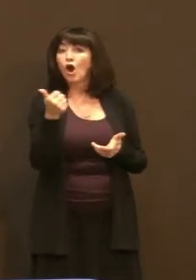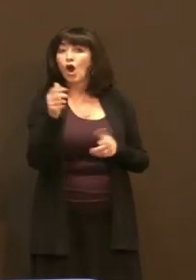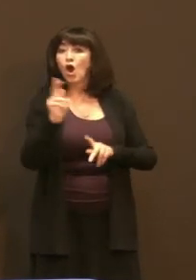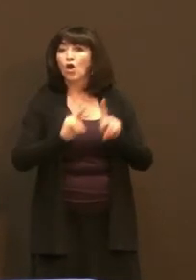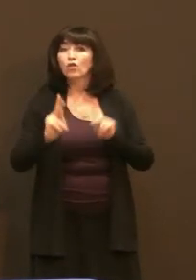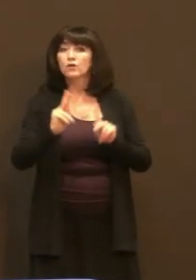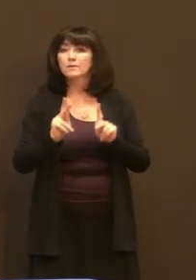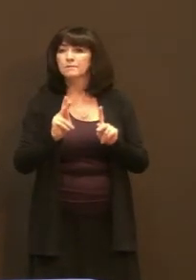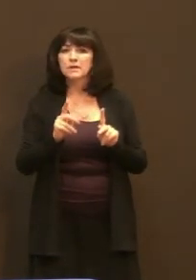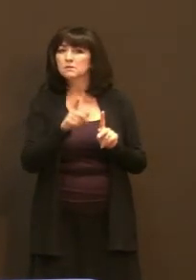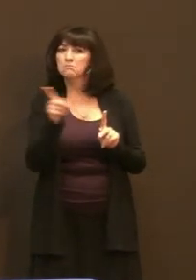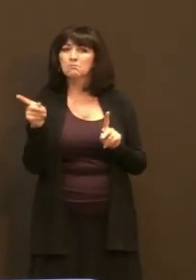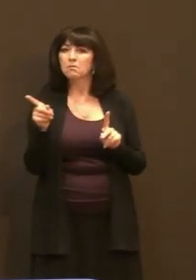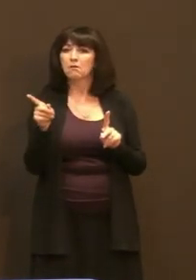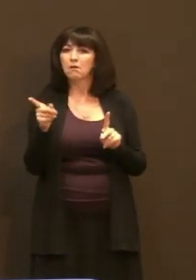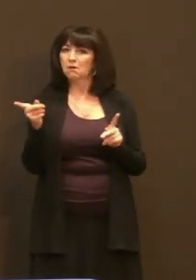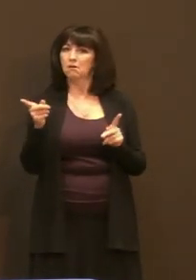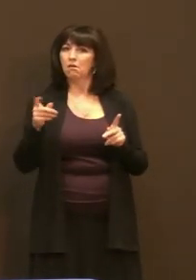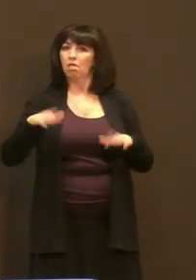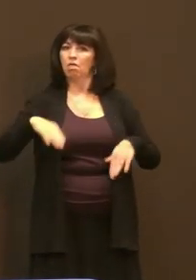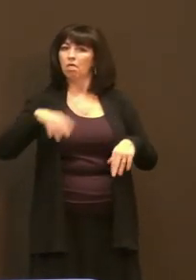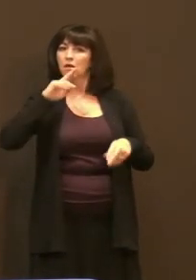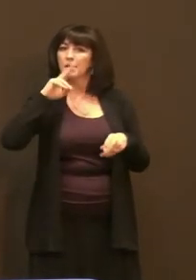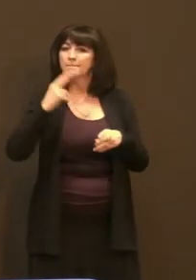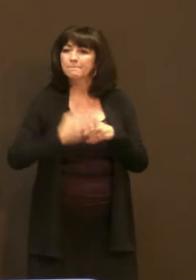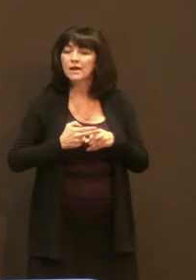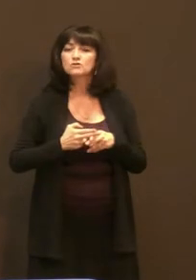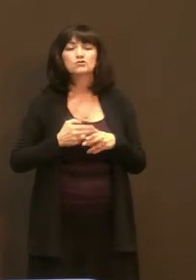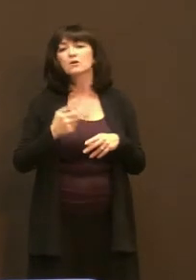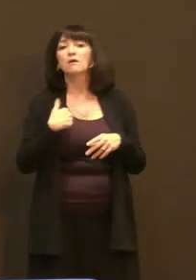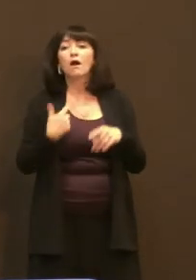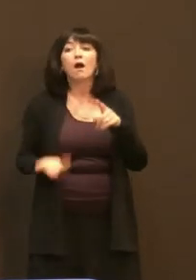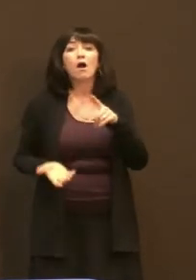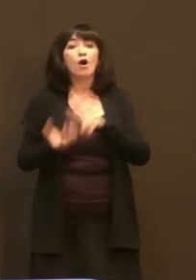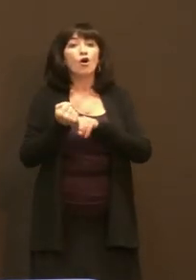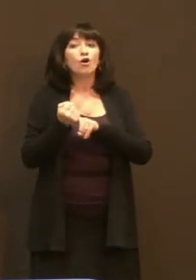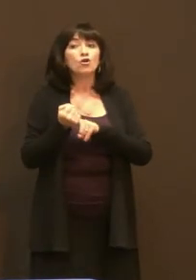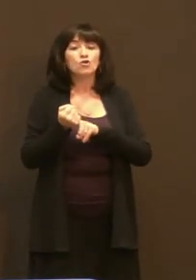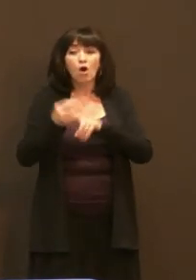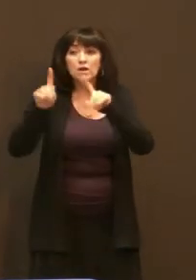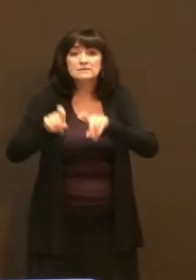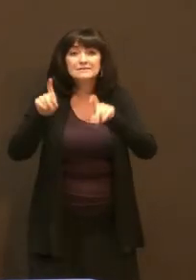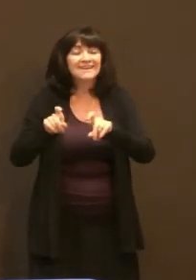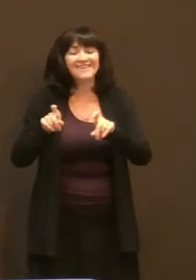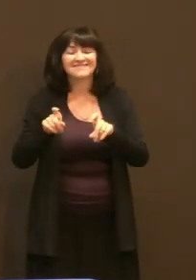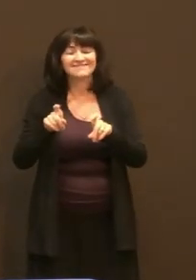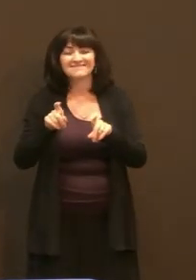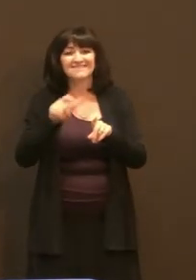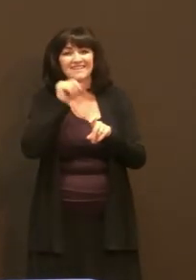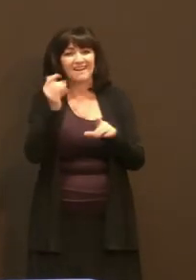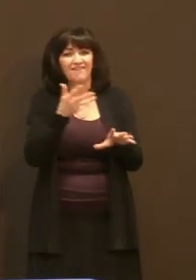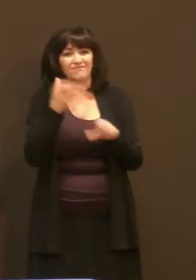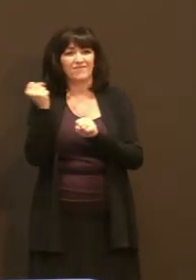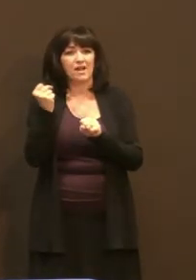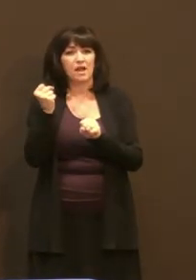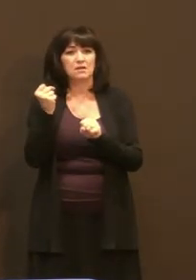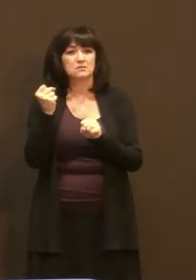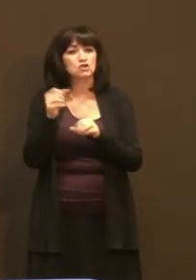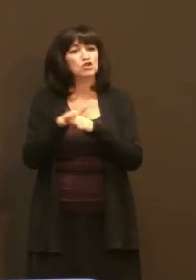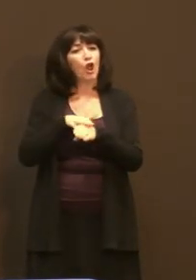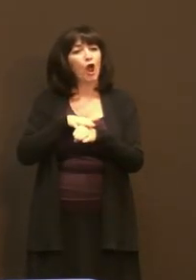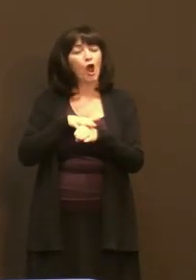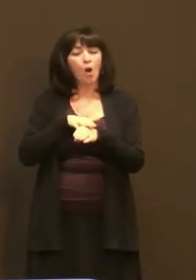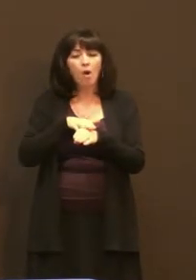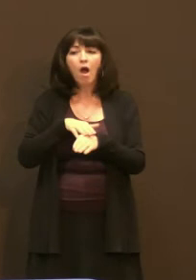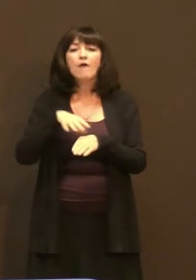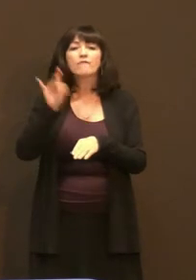them early enough. And so as, I would say Delaware has been doing